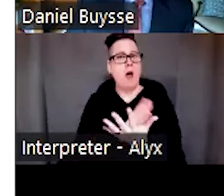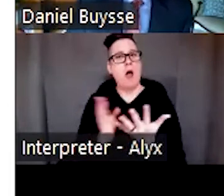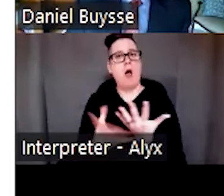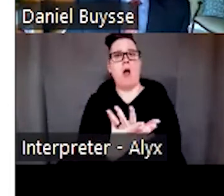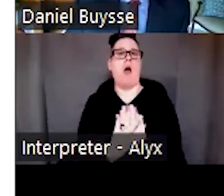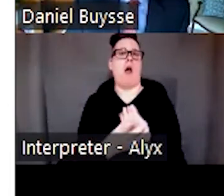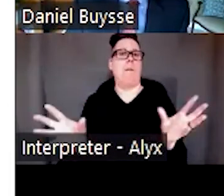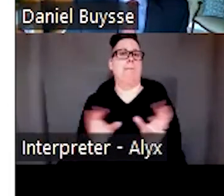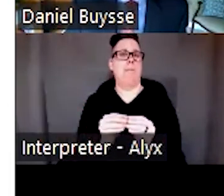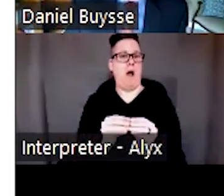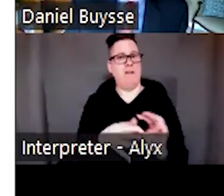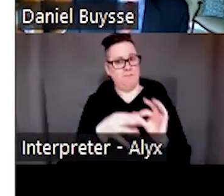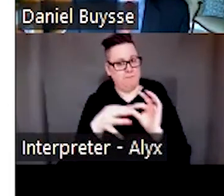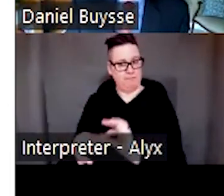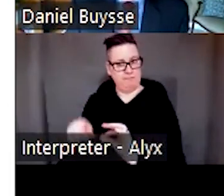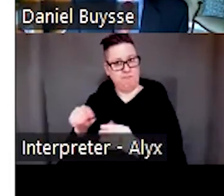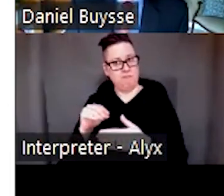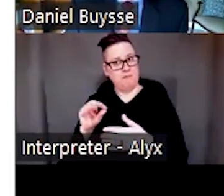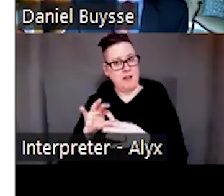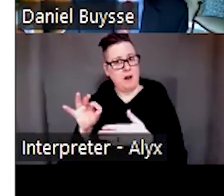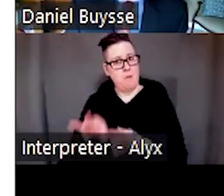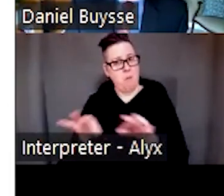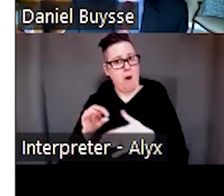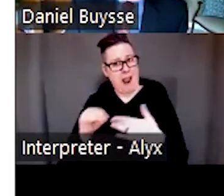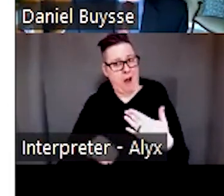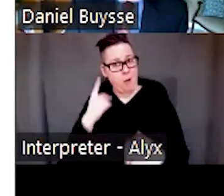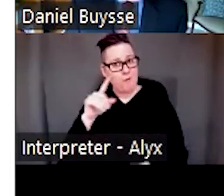related to these important outcomes in adolescence.